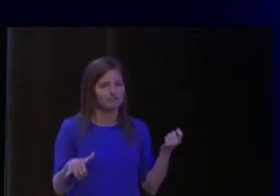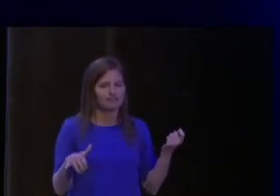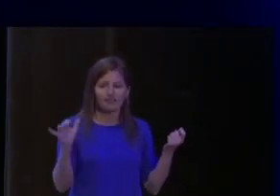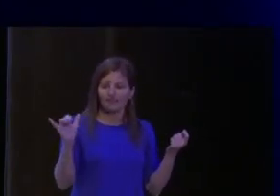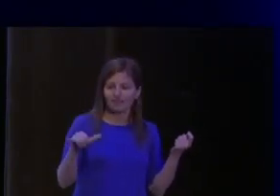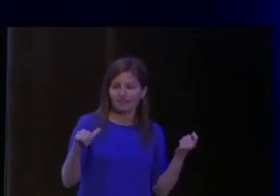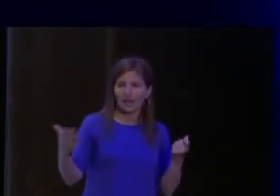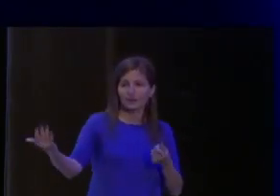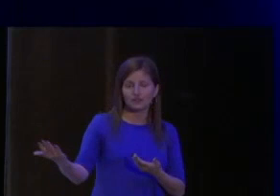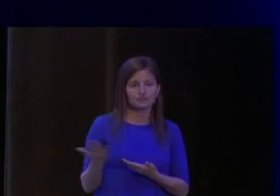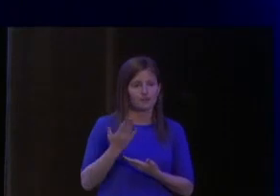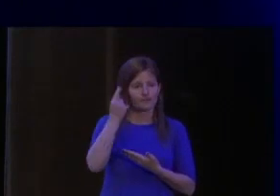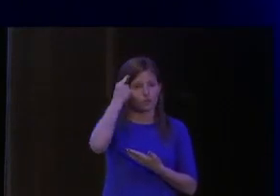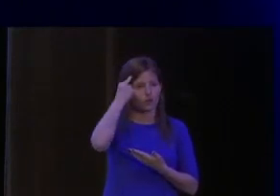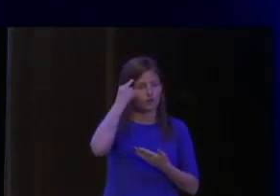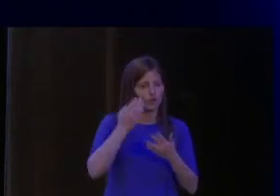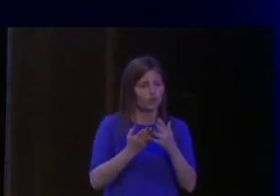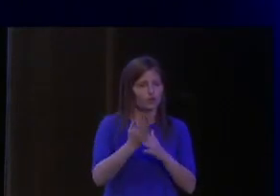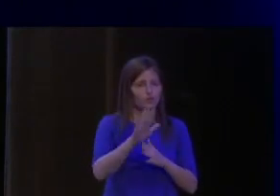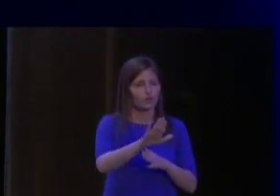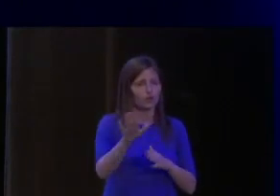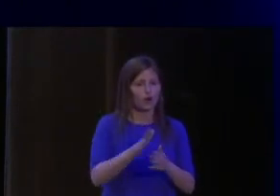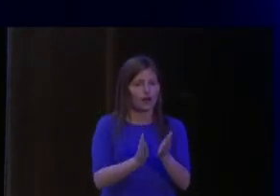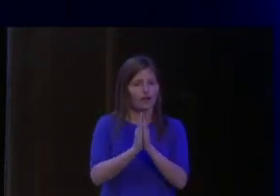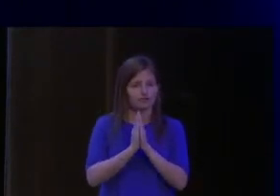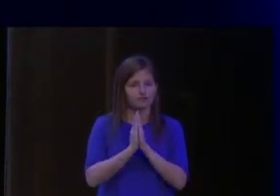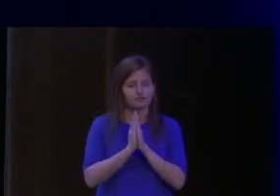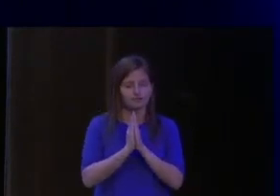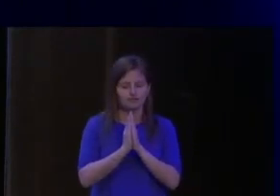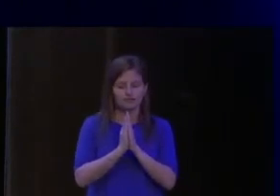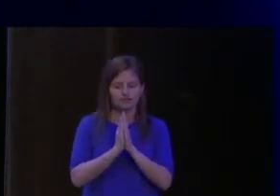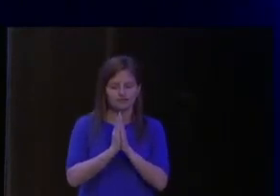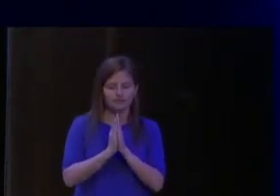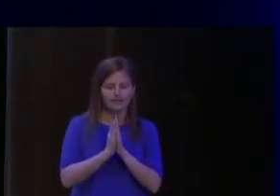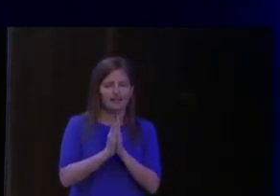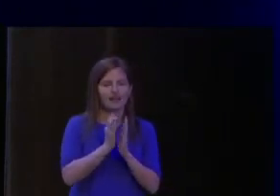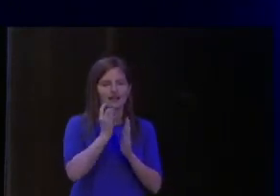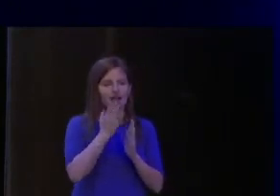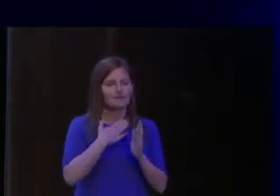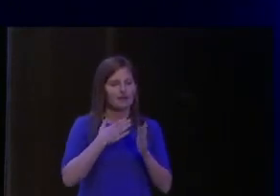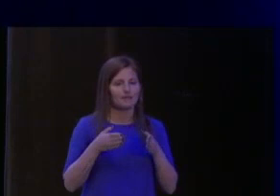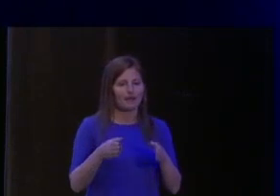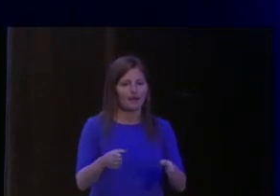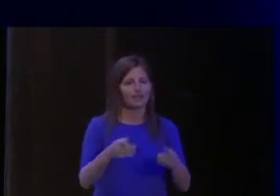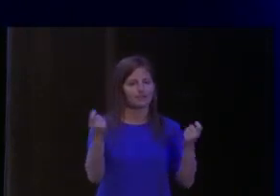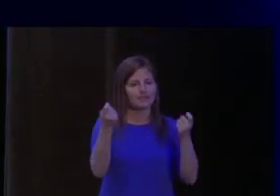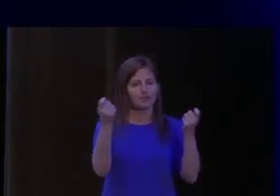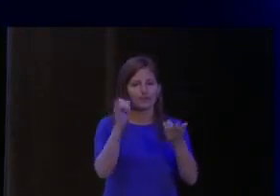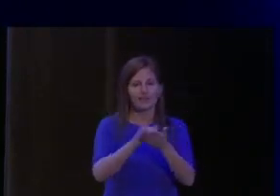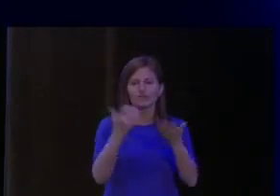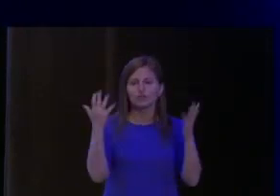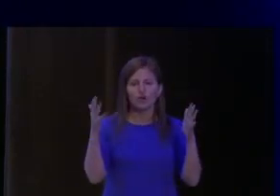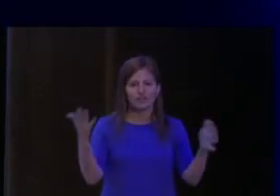that which is coming forth through your asking, light my path, celebrate that it's